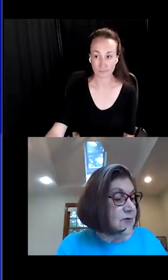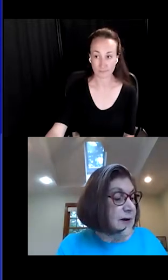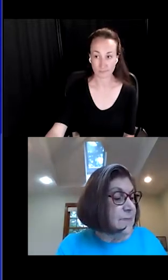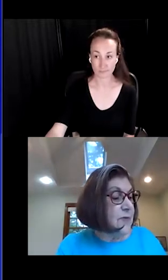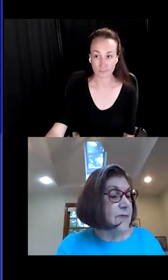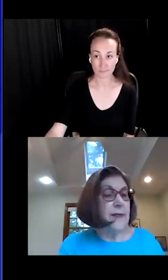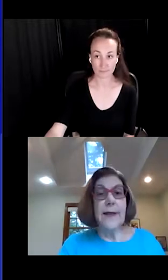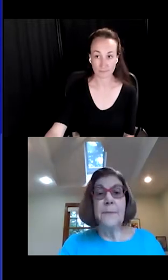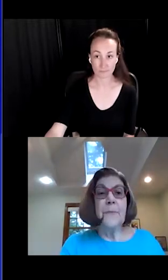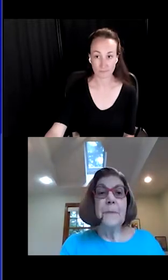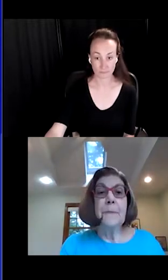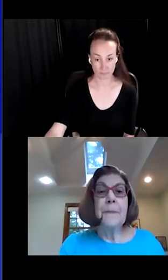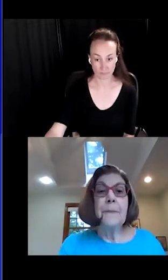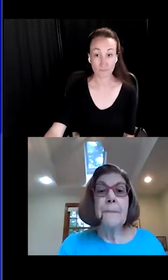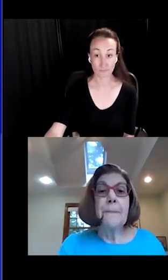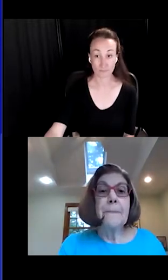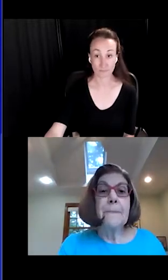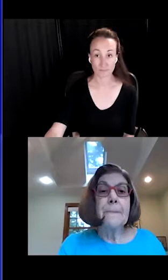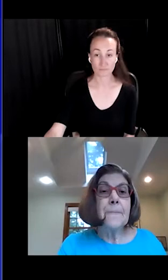Let's try number 3 then.